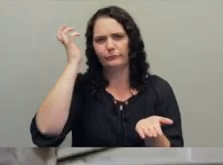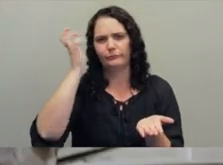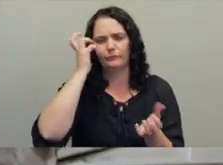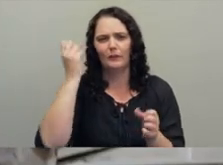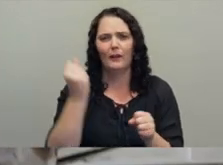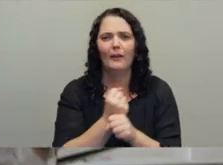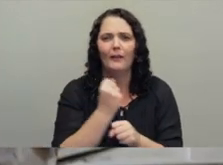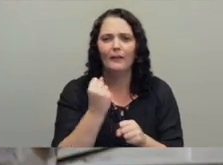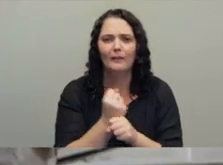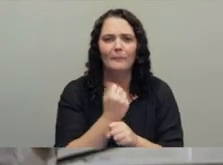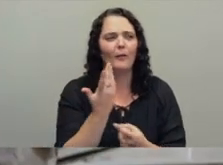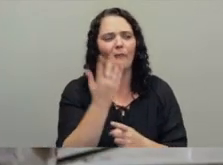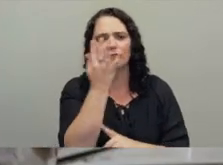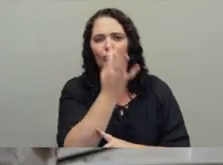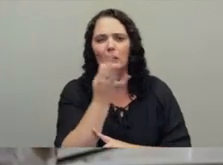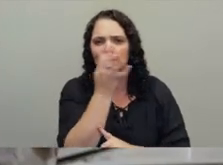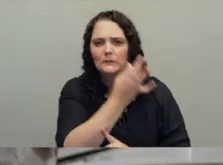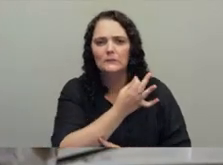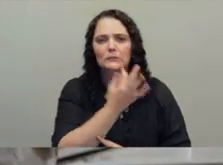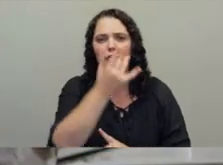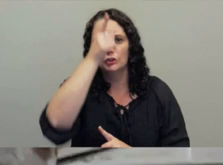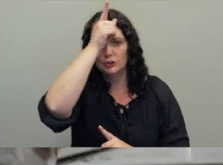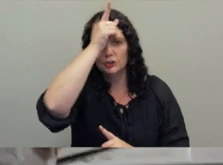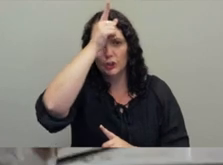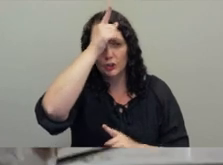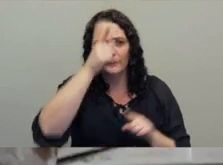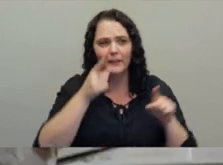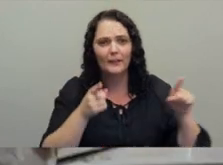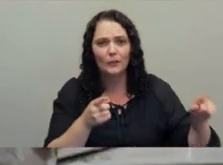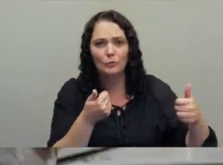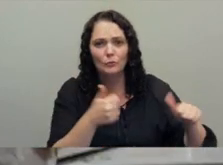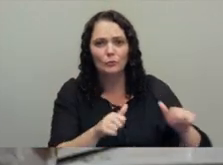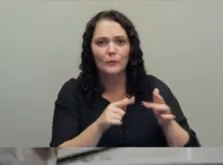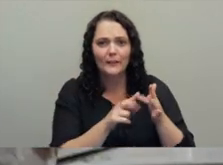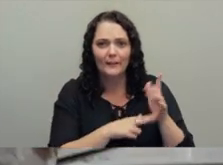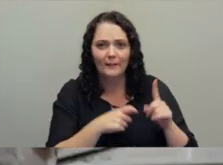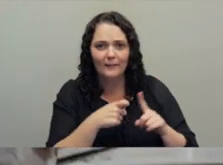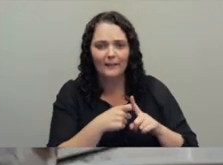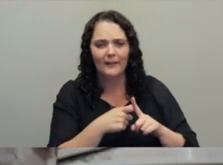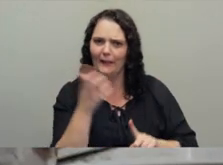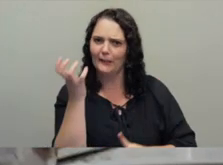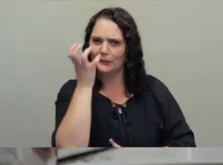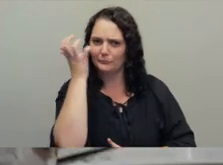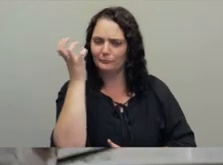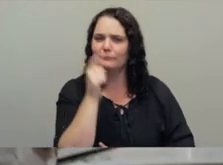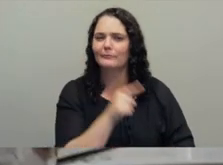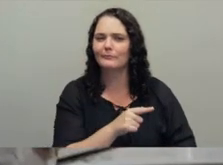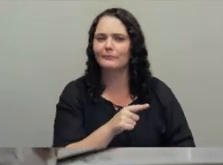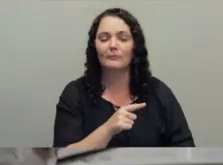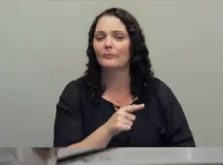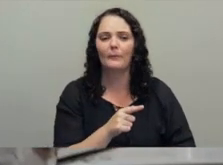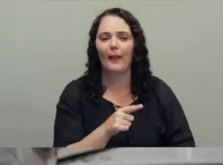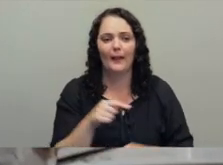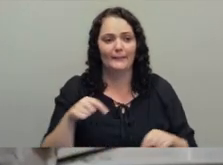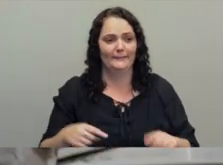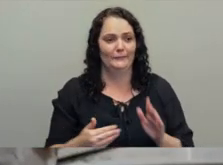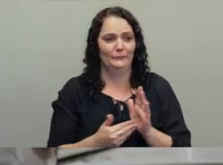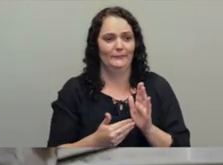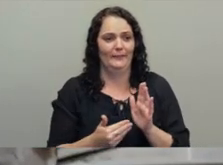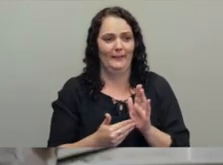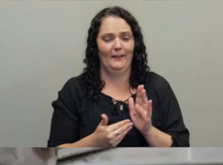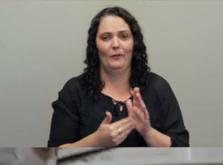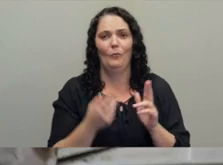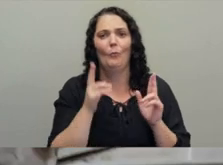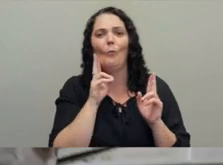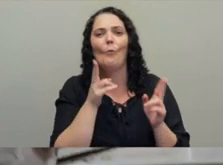Germany and have a high quality artist ink. But today we're actually going to work on ordinary